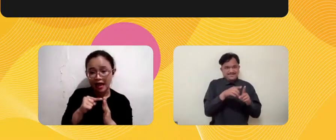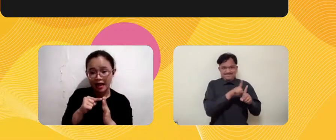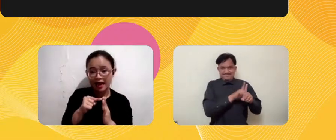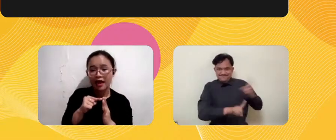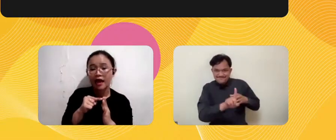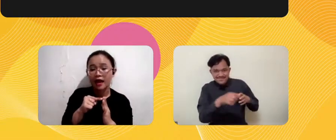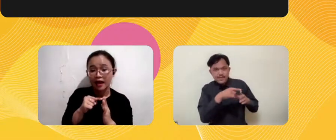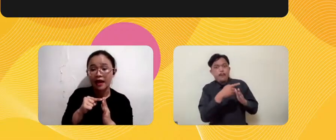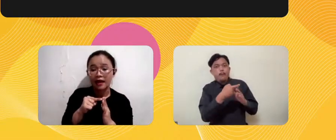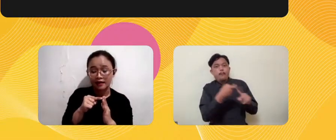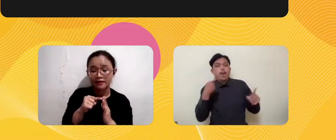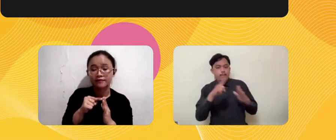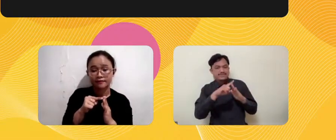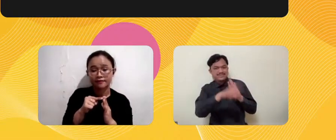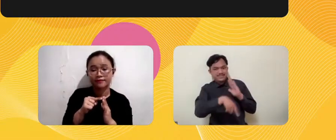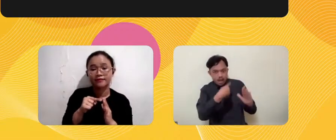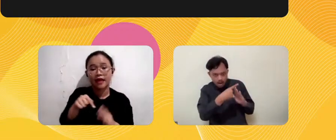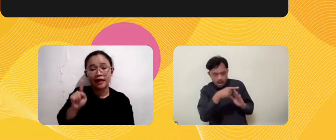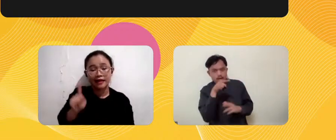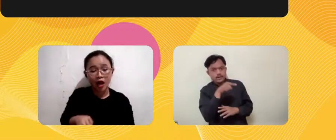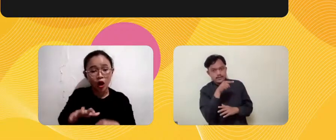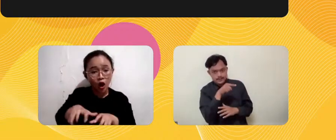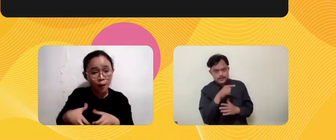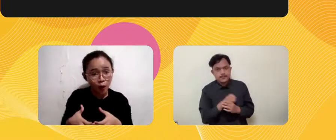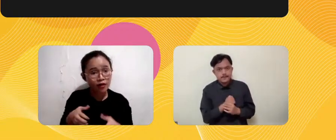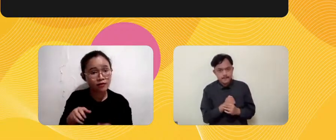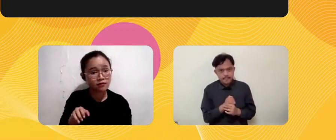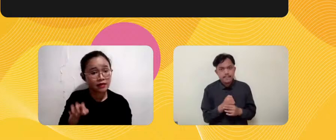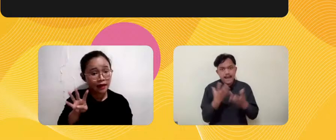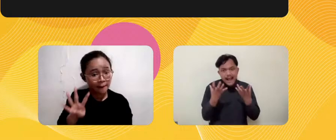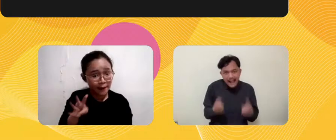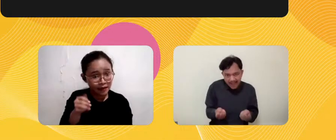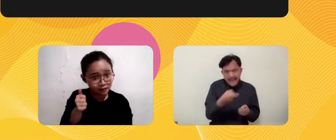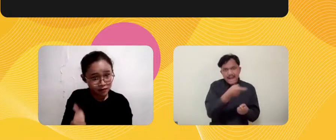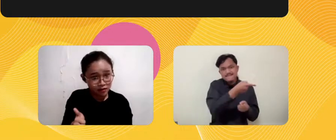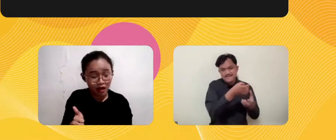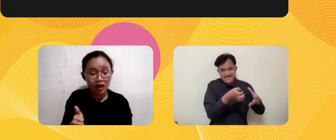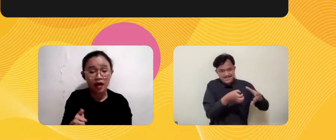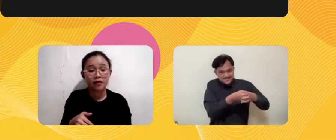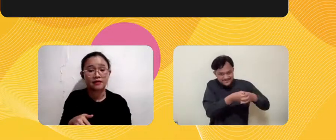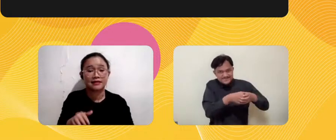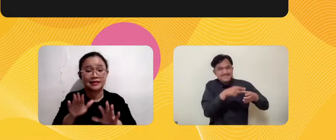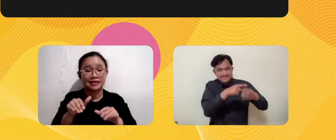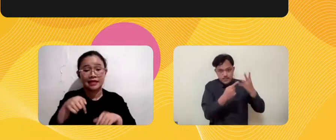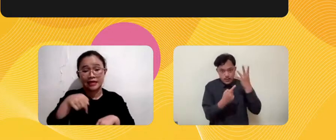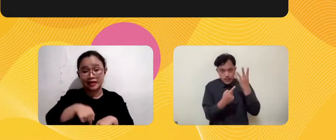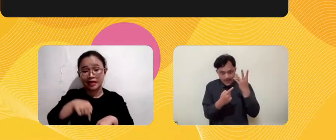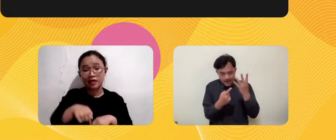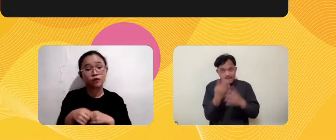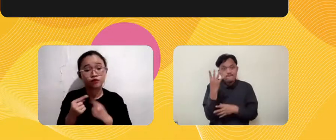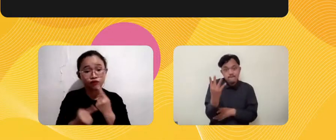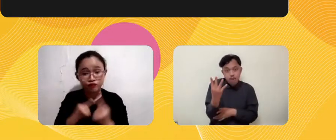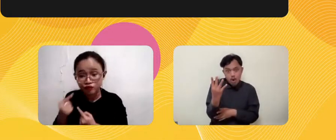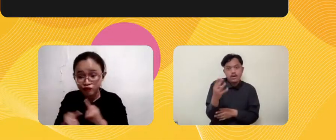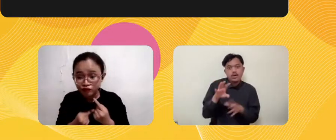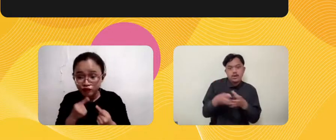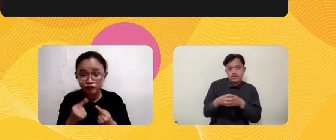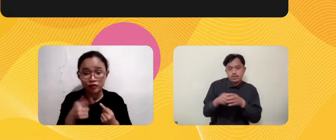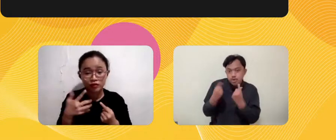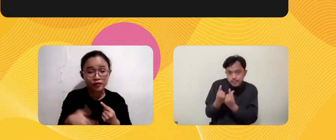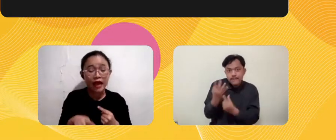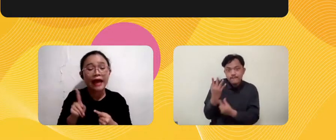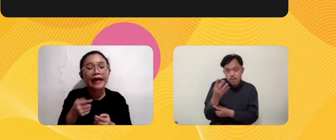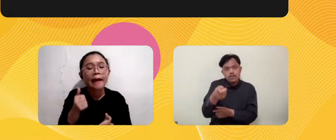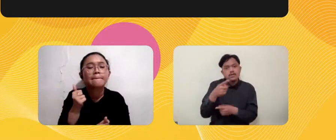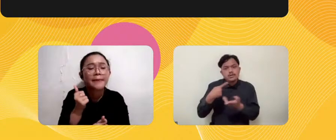group from this plenary session. So guys, after we have this plenary session, it's important